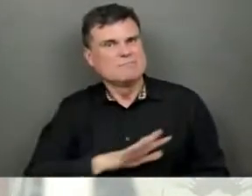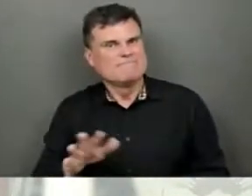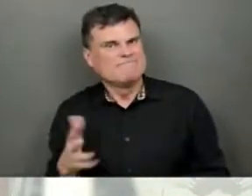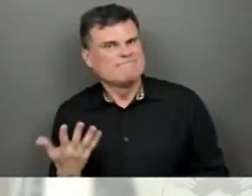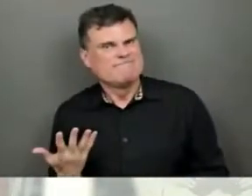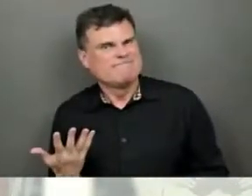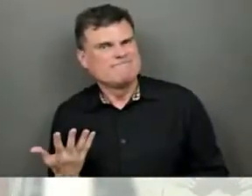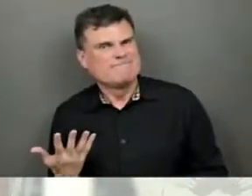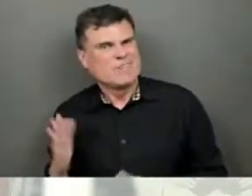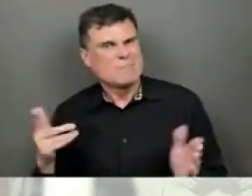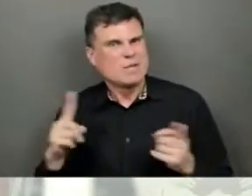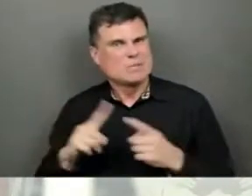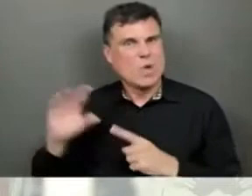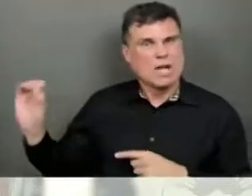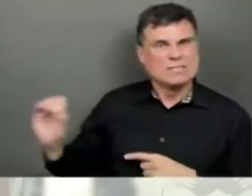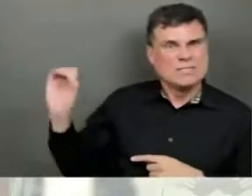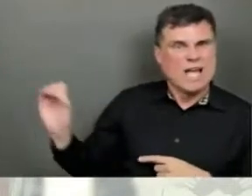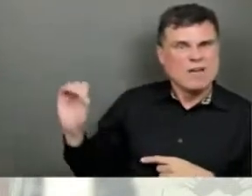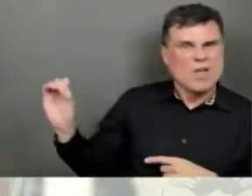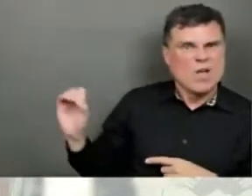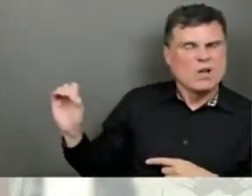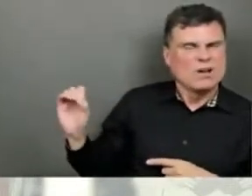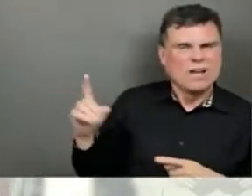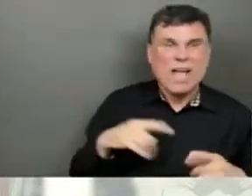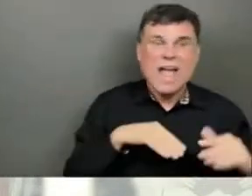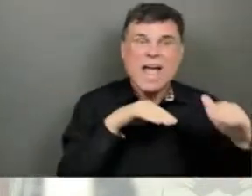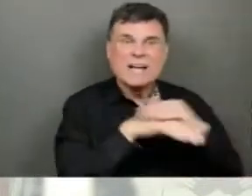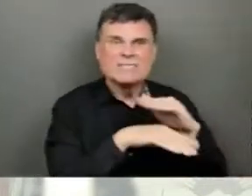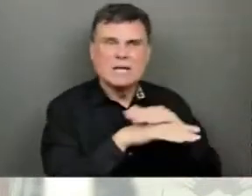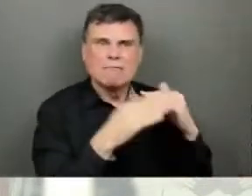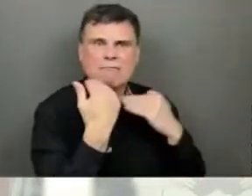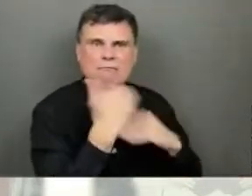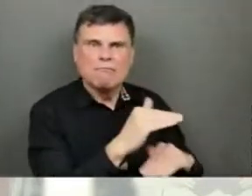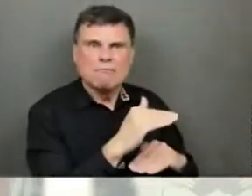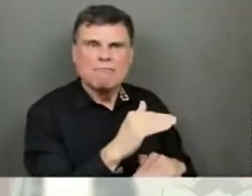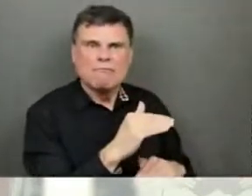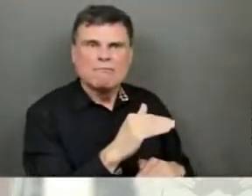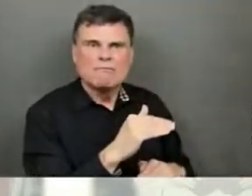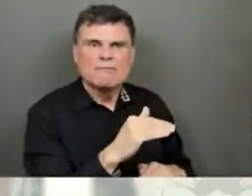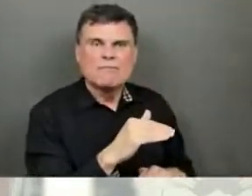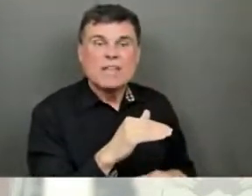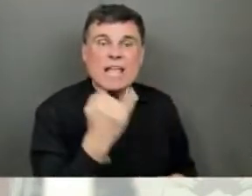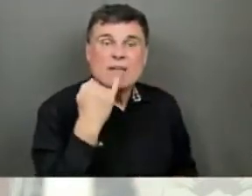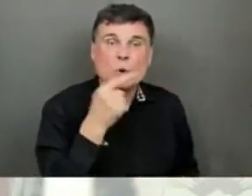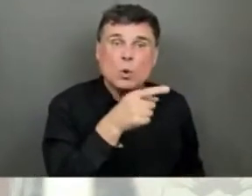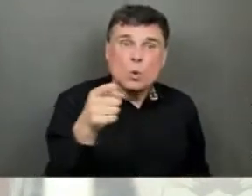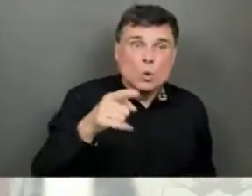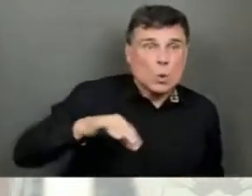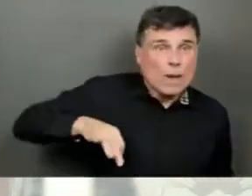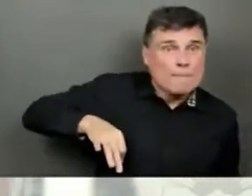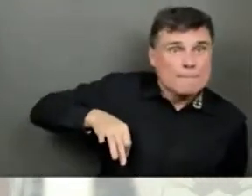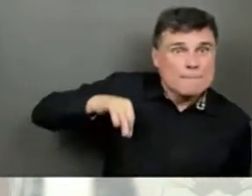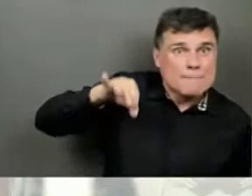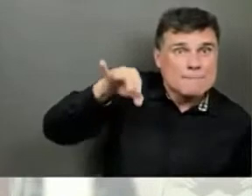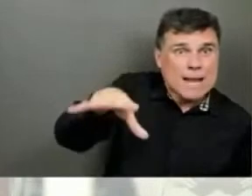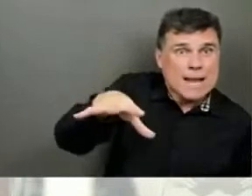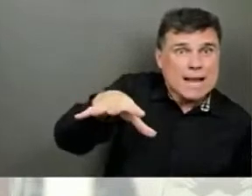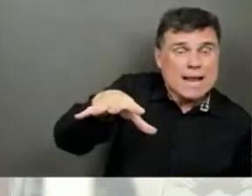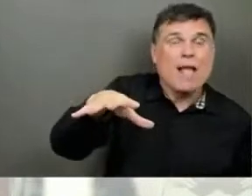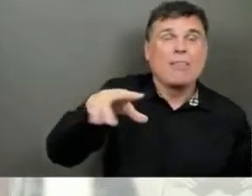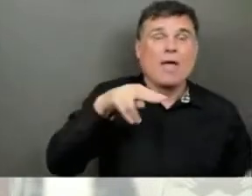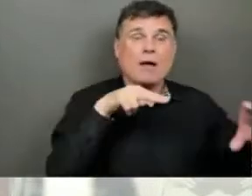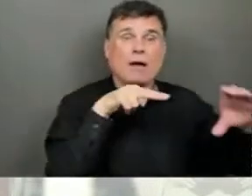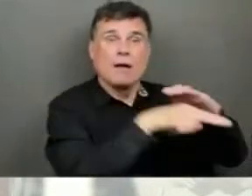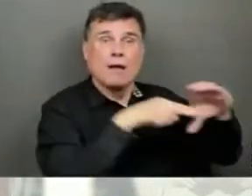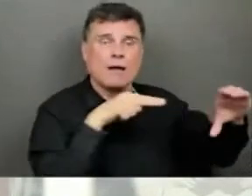Ontario, then what you're saying to people is that for a small amount of money, you can get an MRI done privately and then come back into the public system. So we've